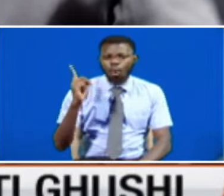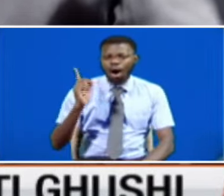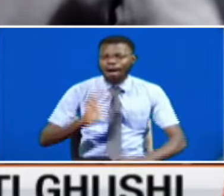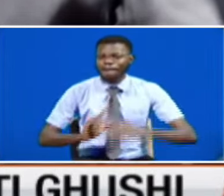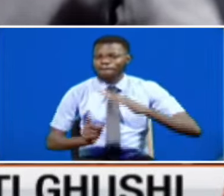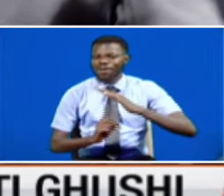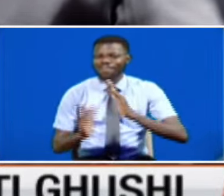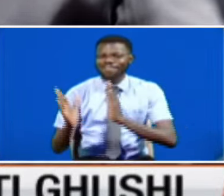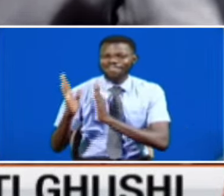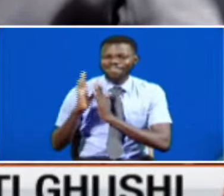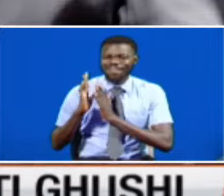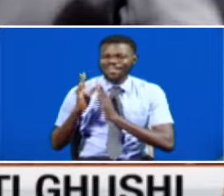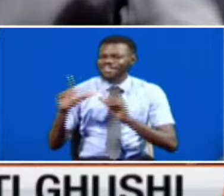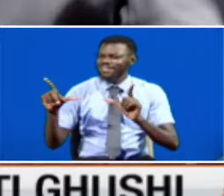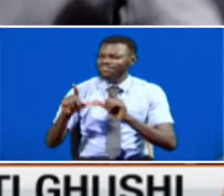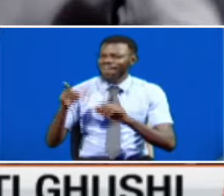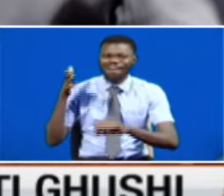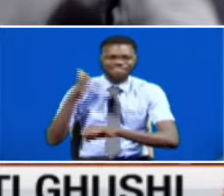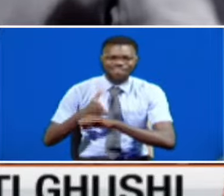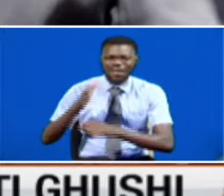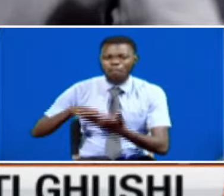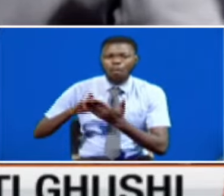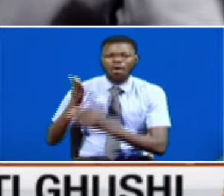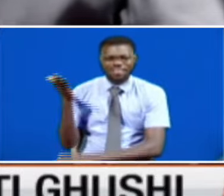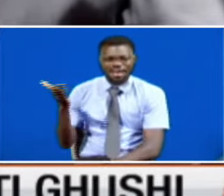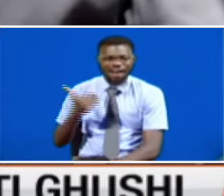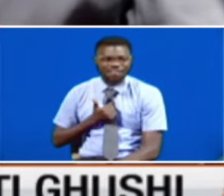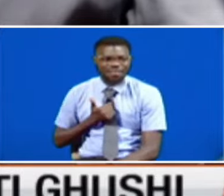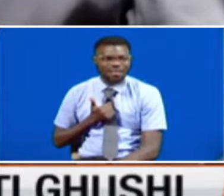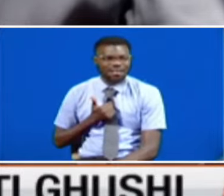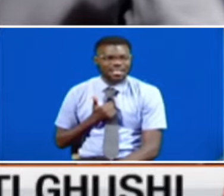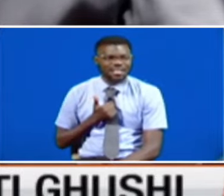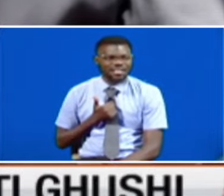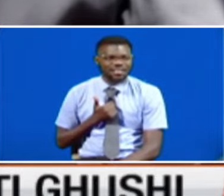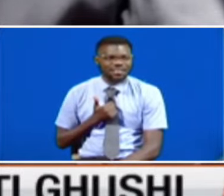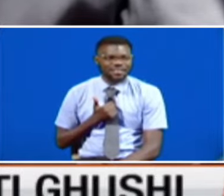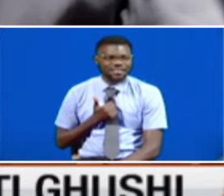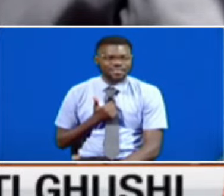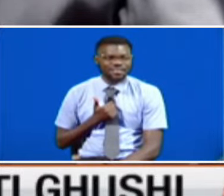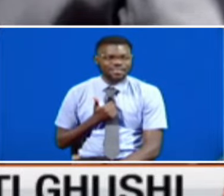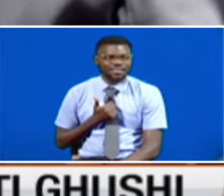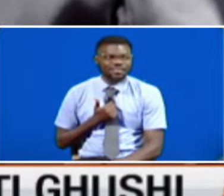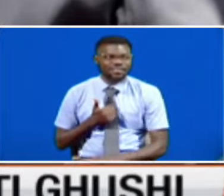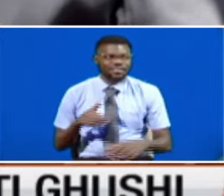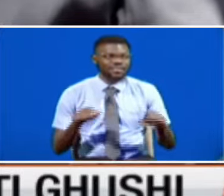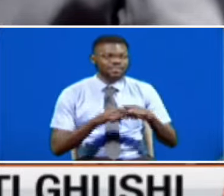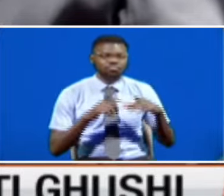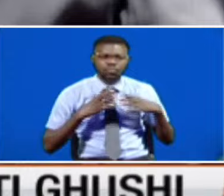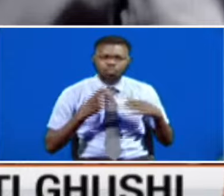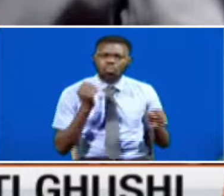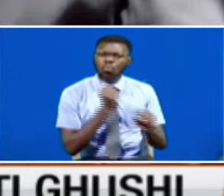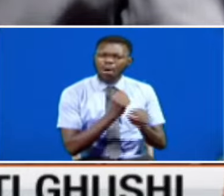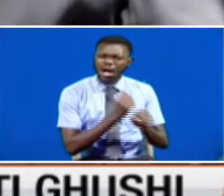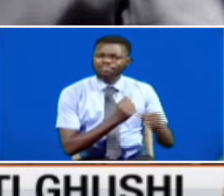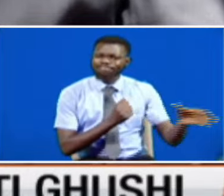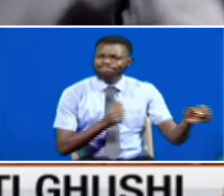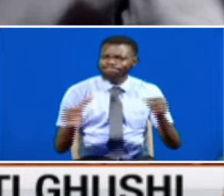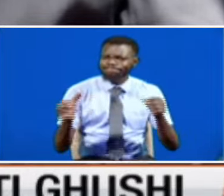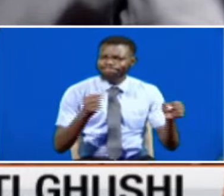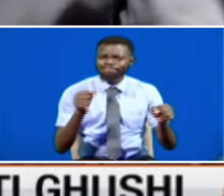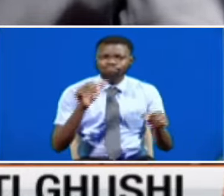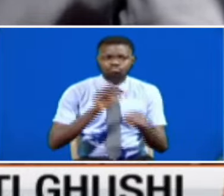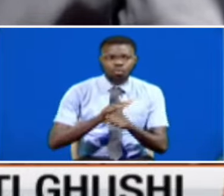Interior. But more so because also it has some of the, it has the highest number of employees. The